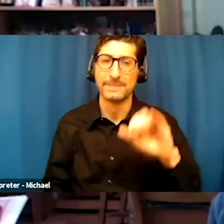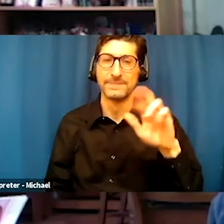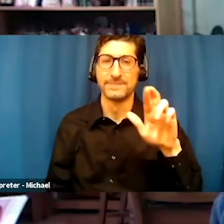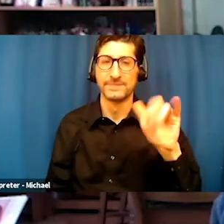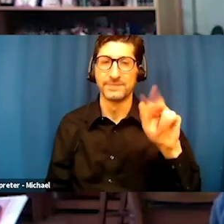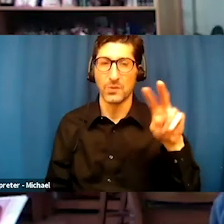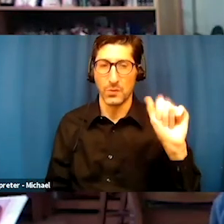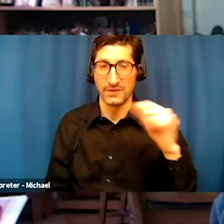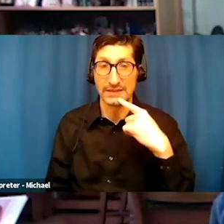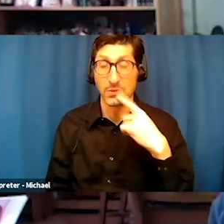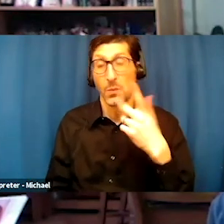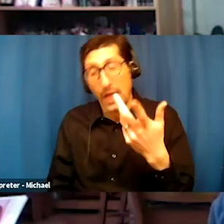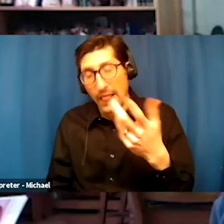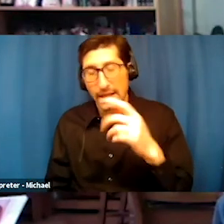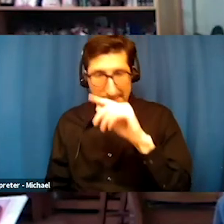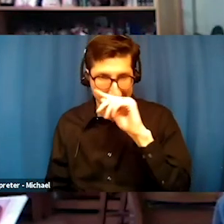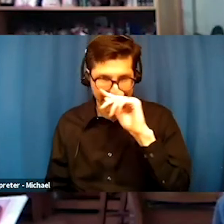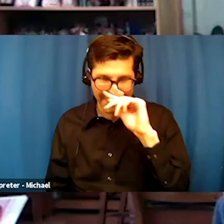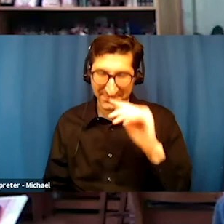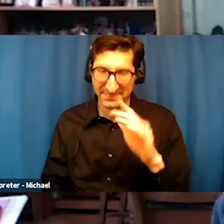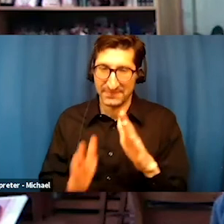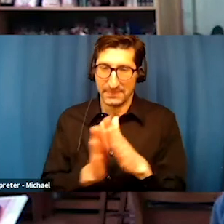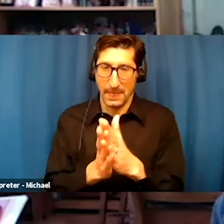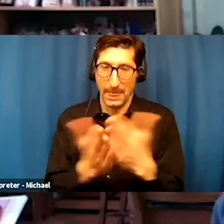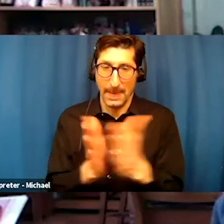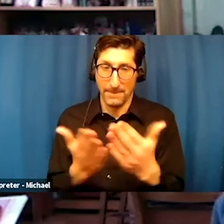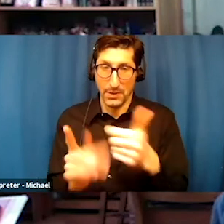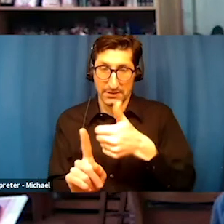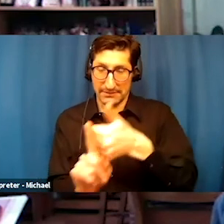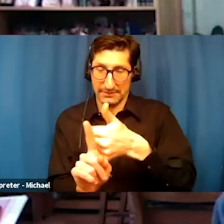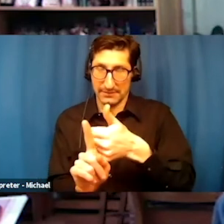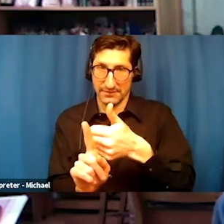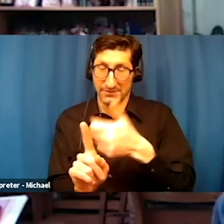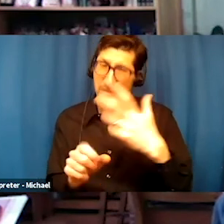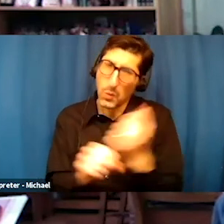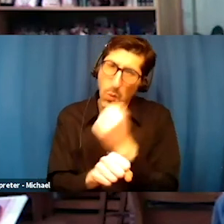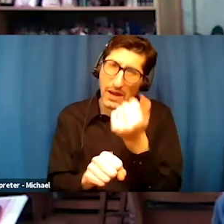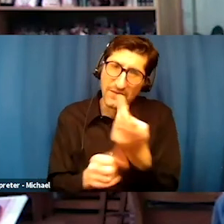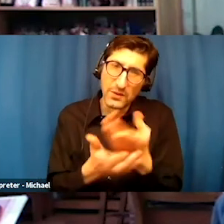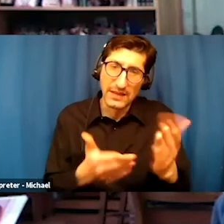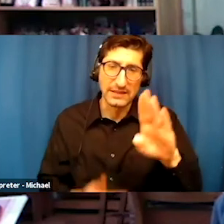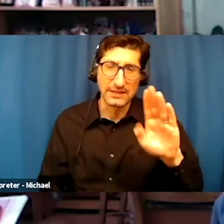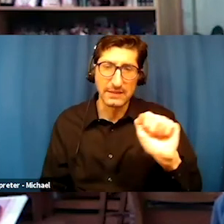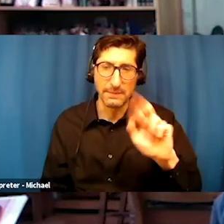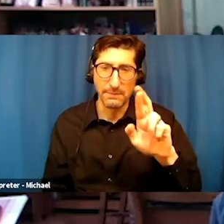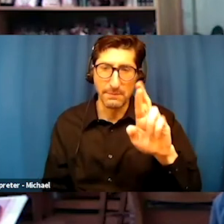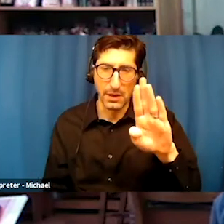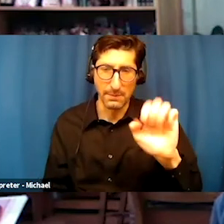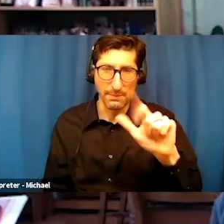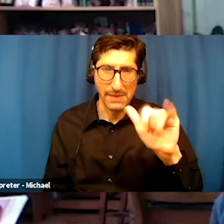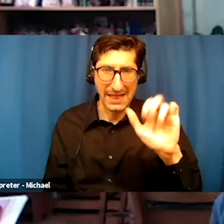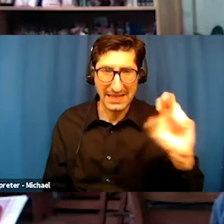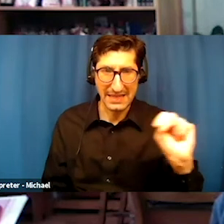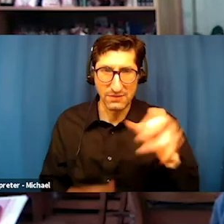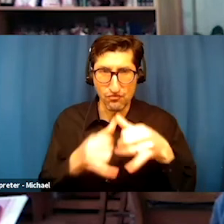well, I mean, the book is, has won a few things. Um, it won the Barbellion prize, which